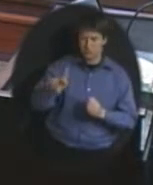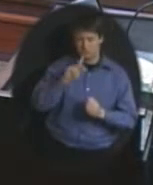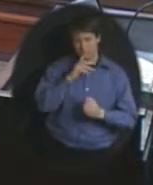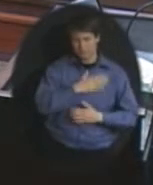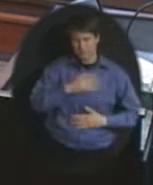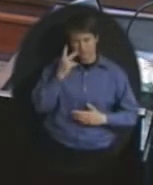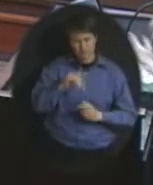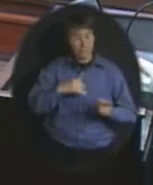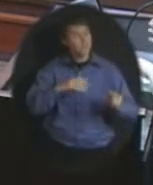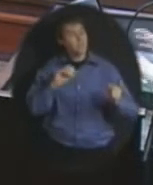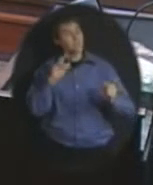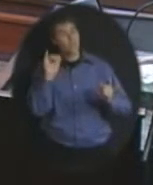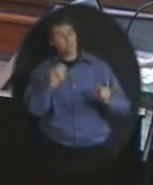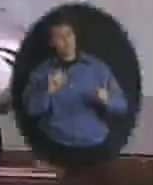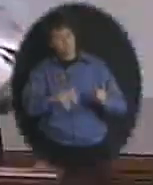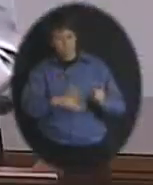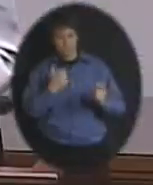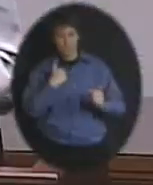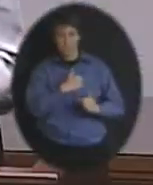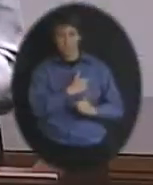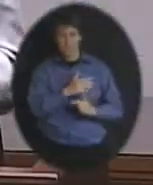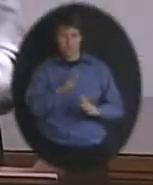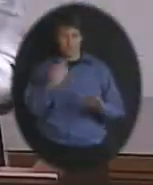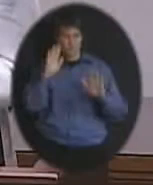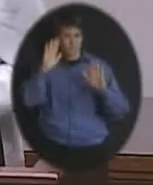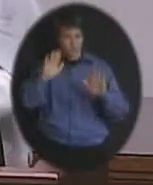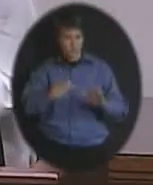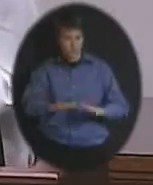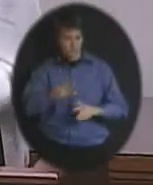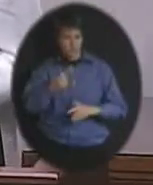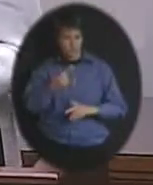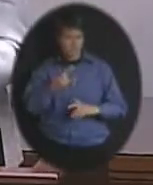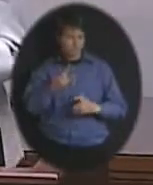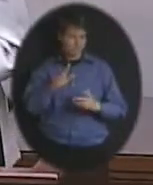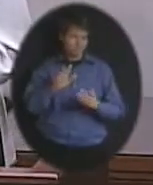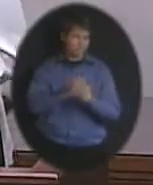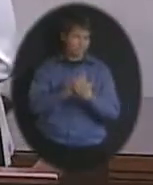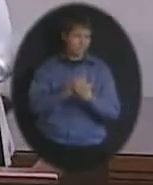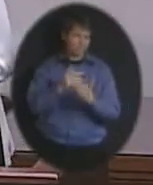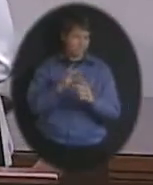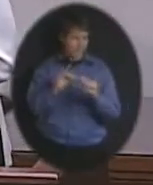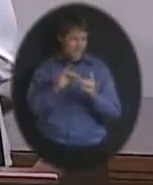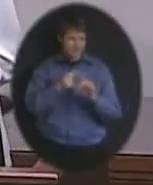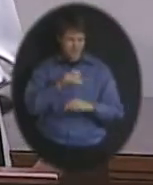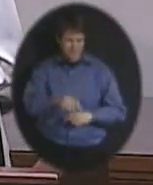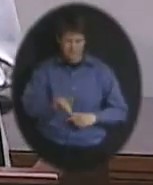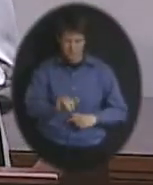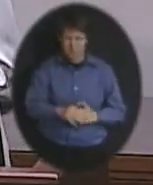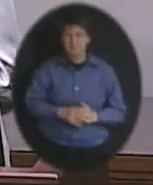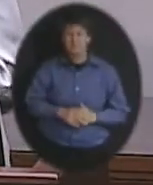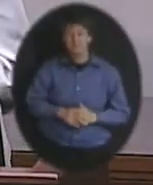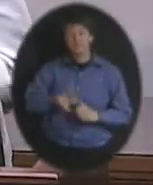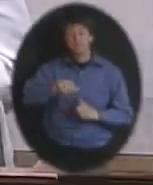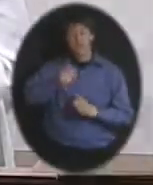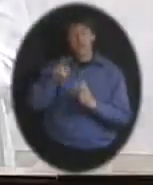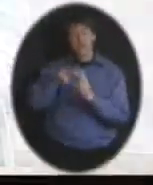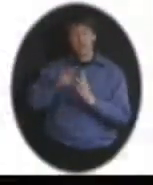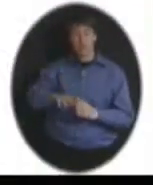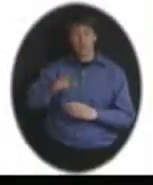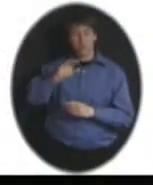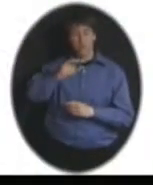Oh my gosh, and we got such wonderful reviews, if you will. Another one of our partners was the Olathe